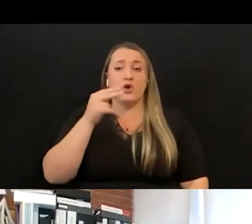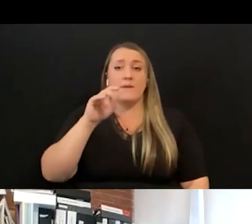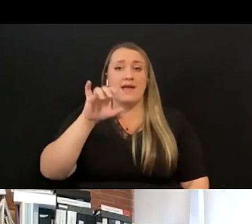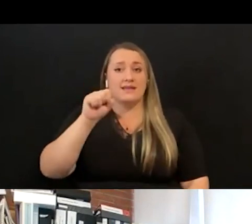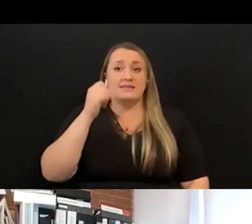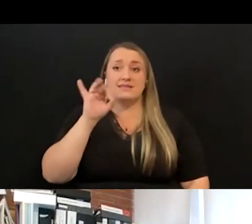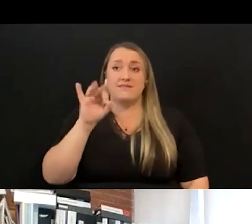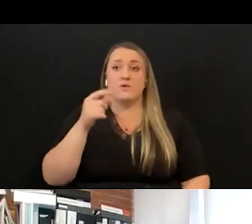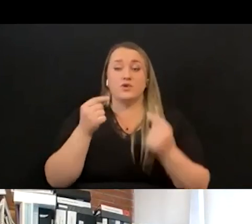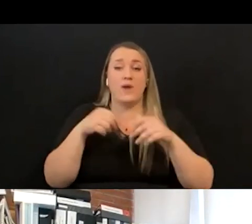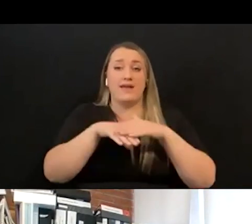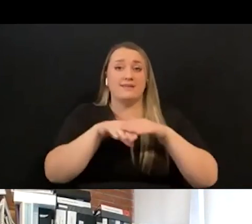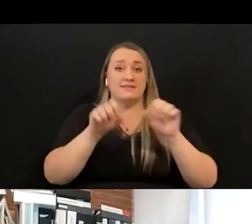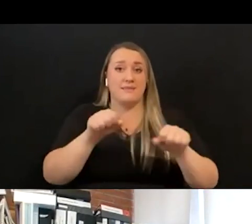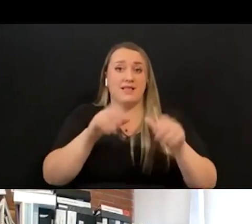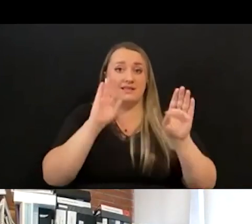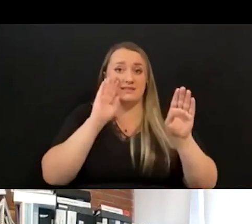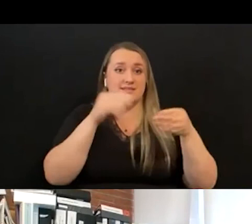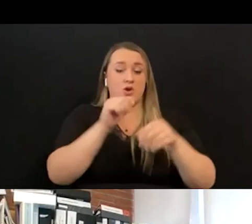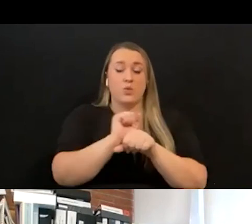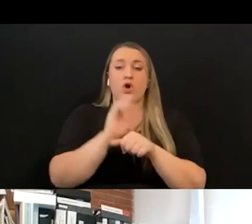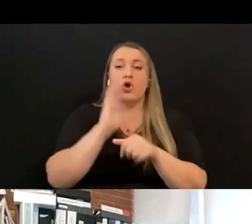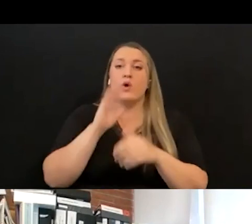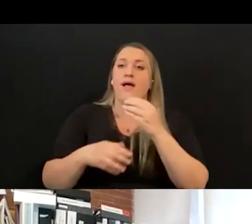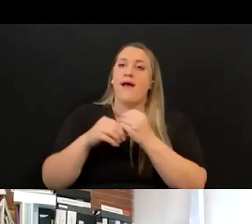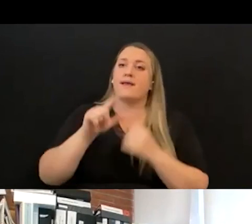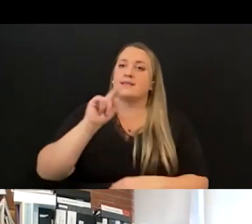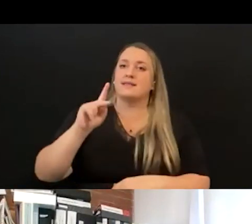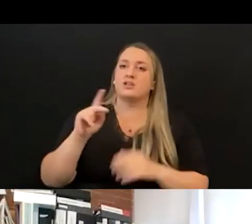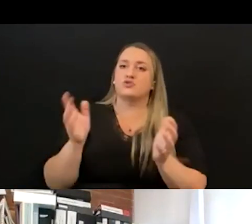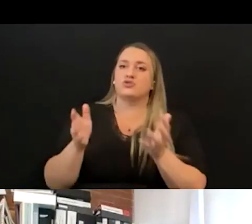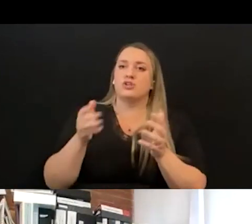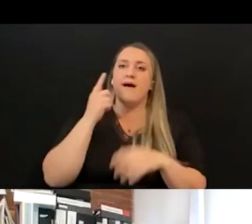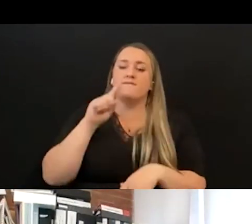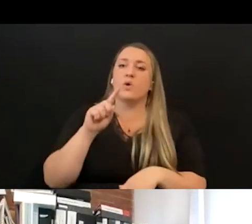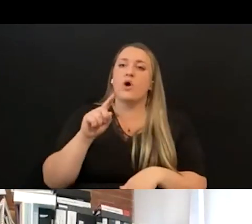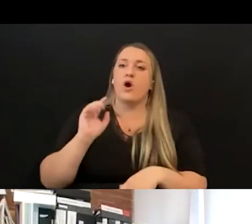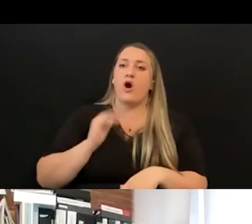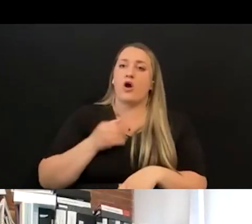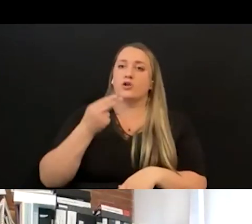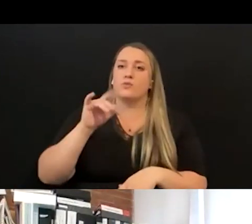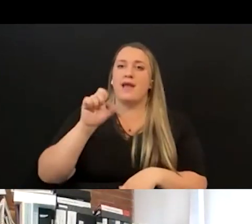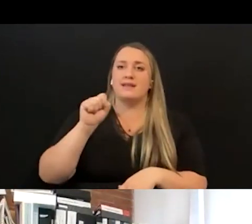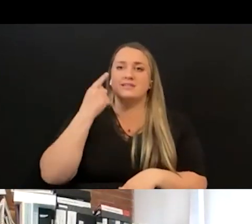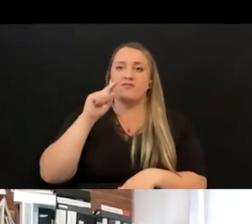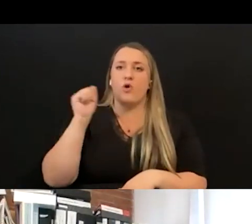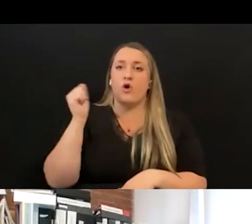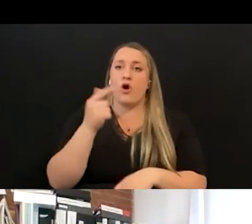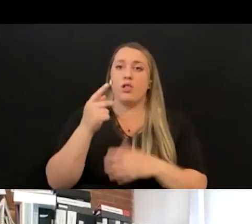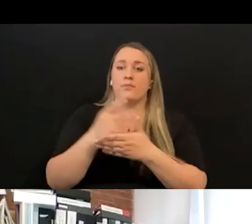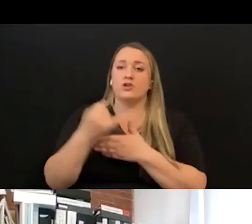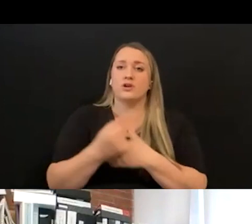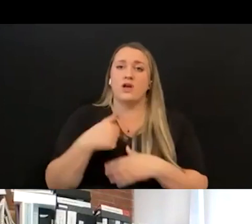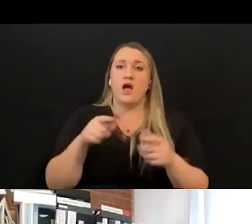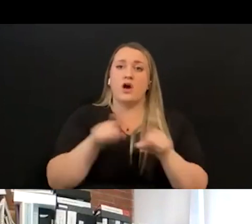centered work. And we'll have some links in the chat to our Humanities for All projects. I'd also like to close by thanking